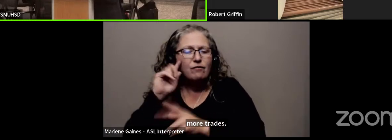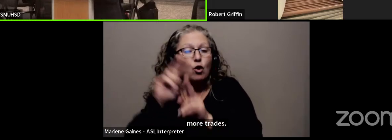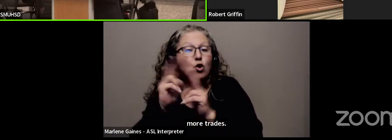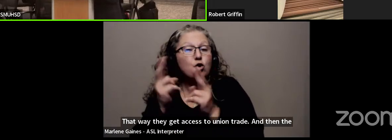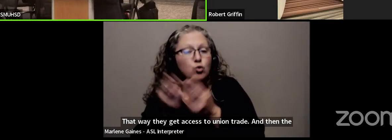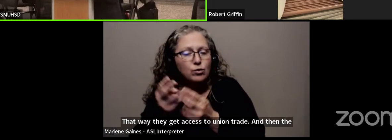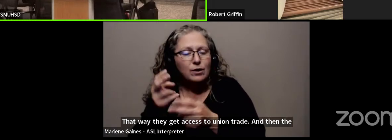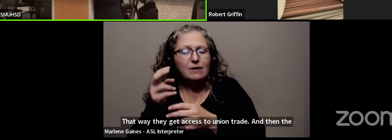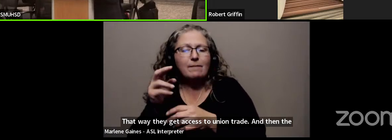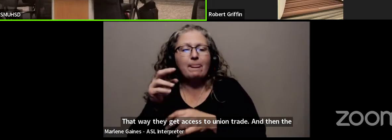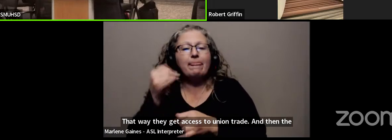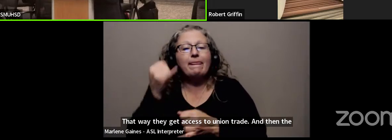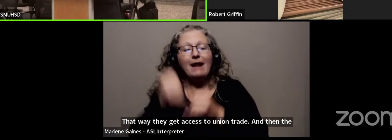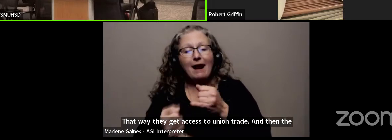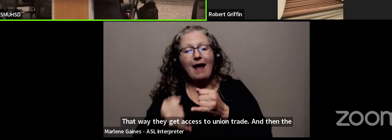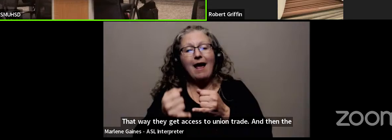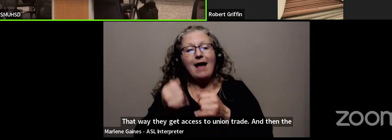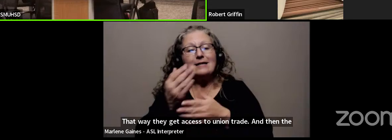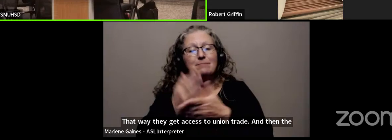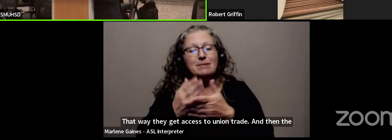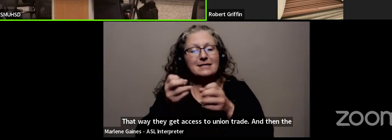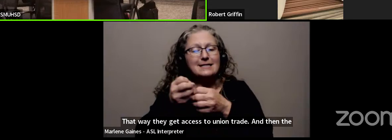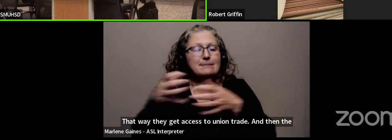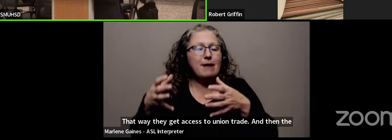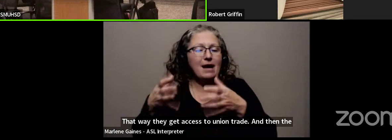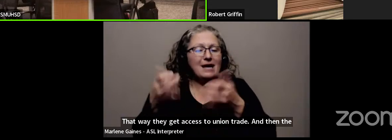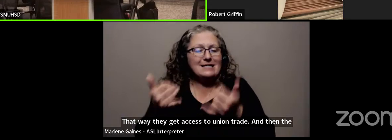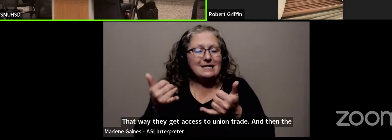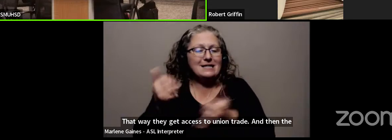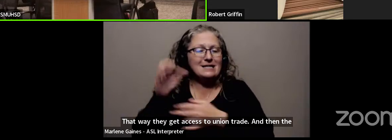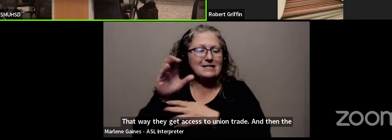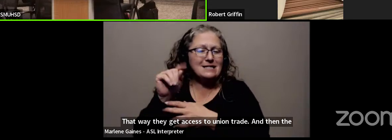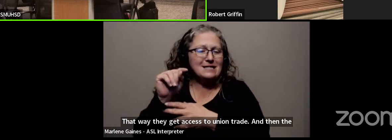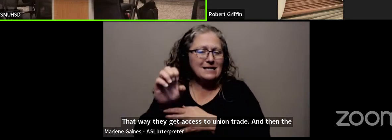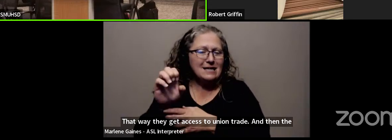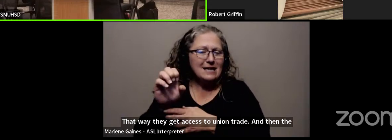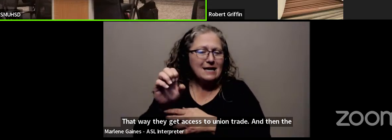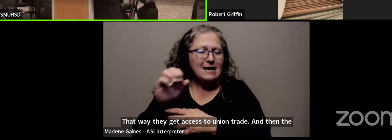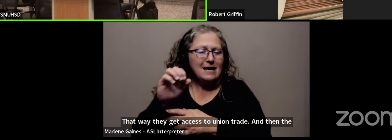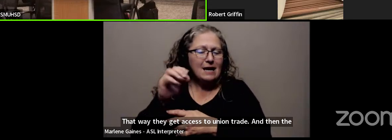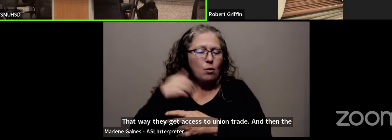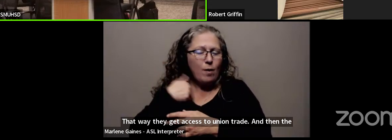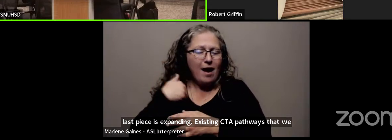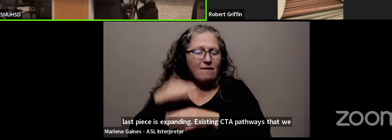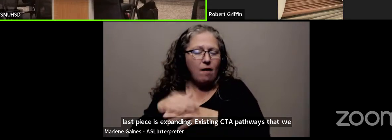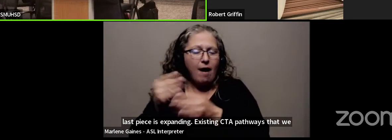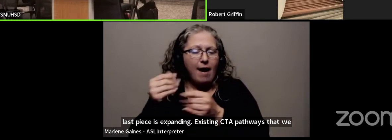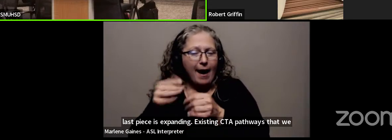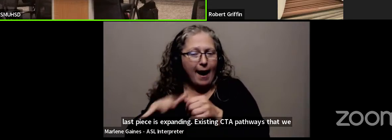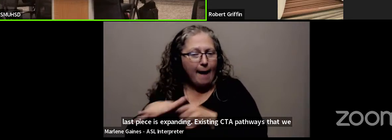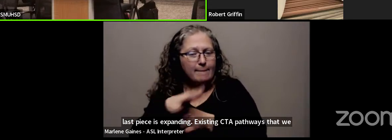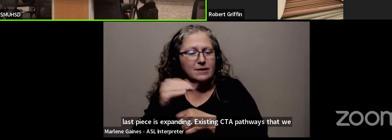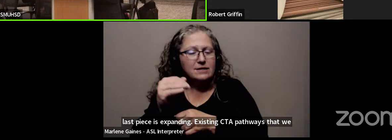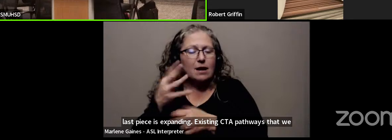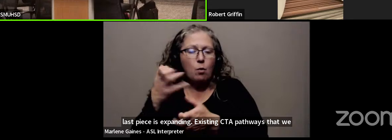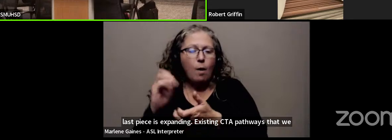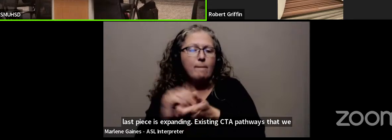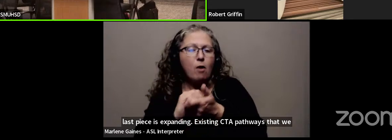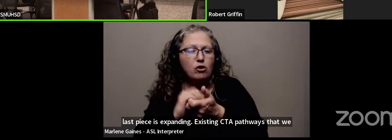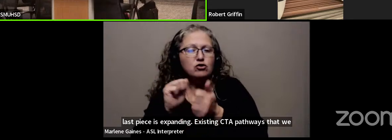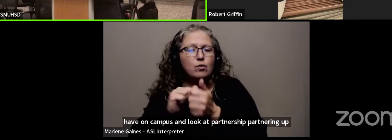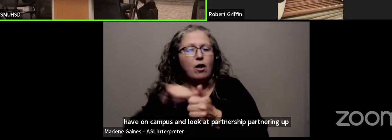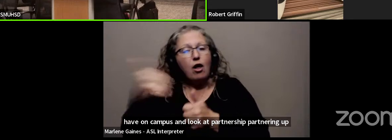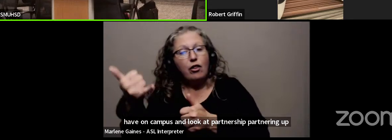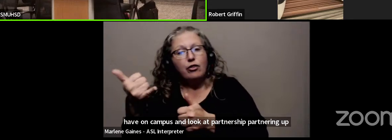piece is expanding existing CTE pathways that we have on campus and look at partnering up with neighboring schools